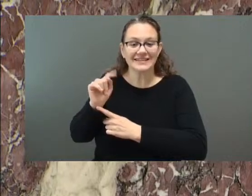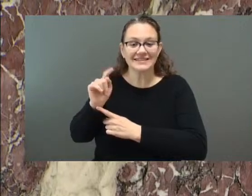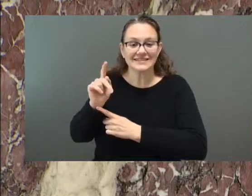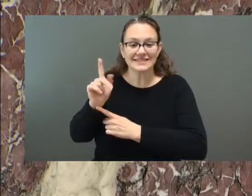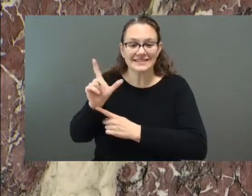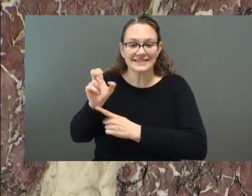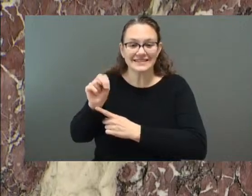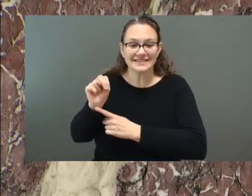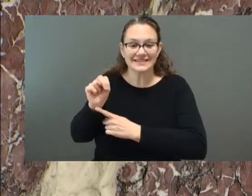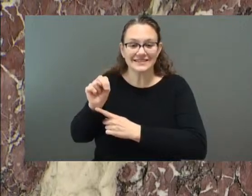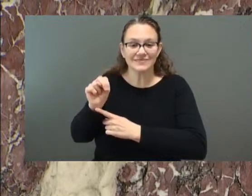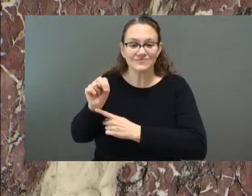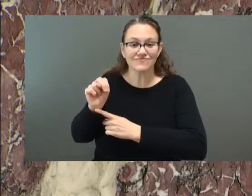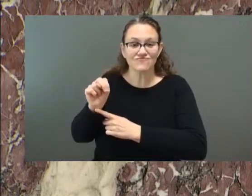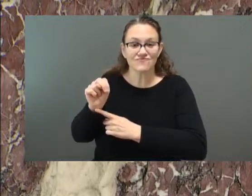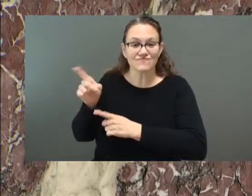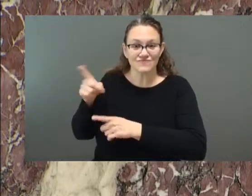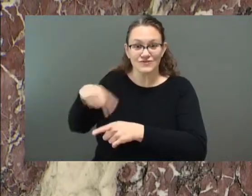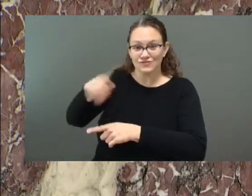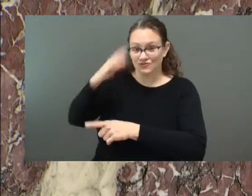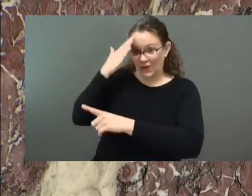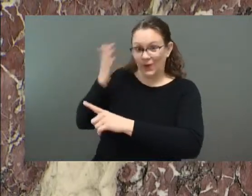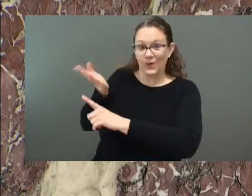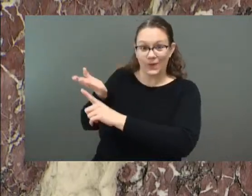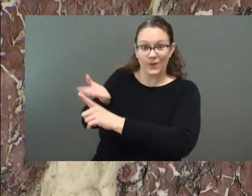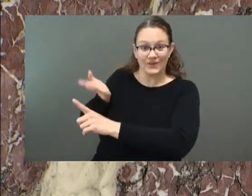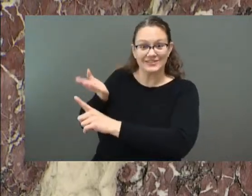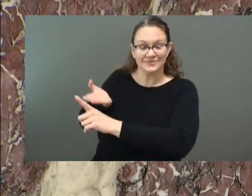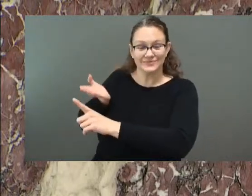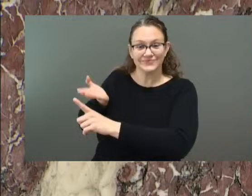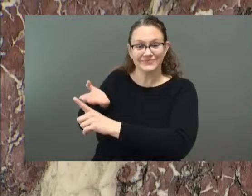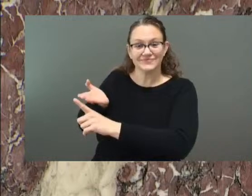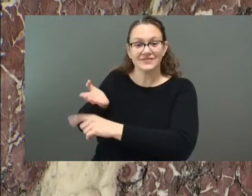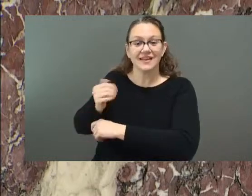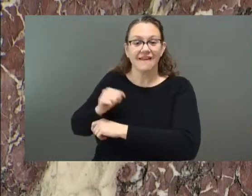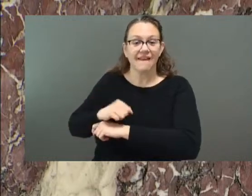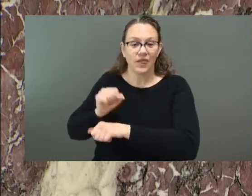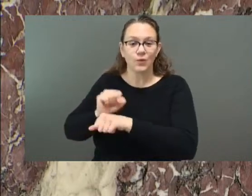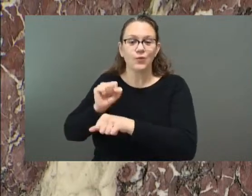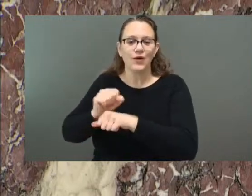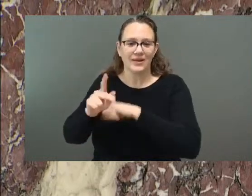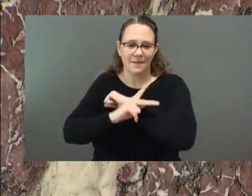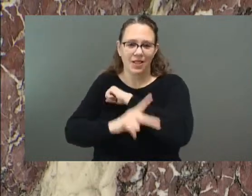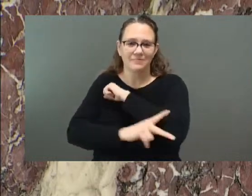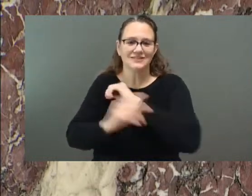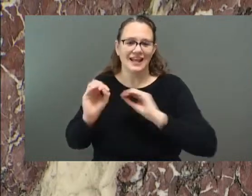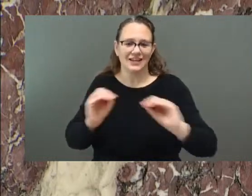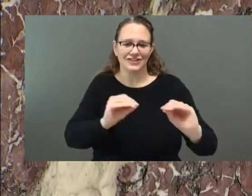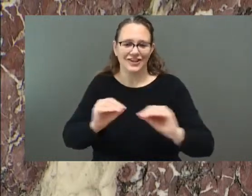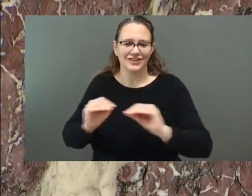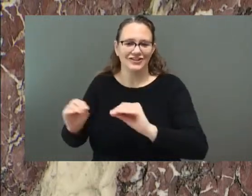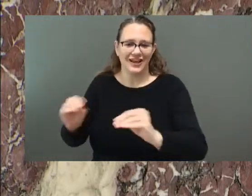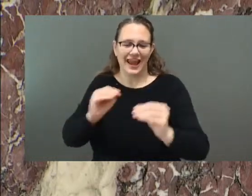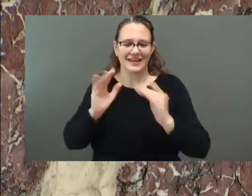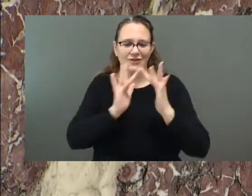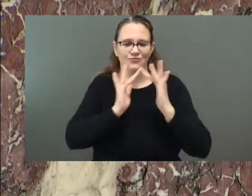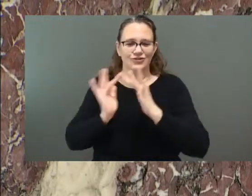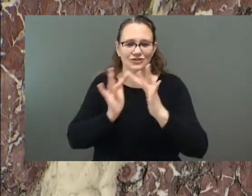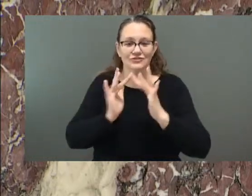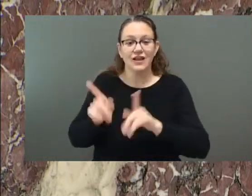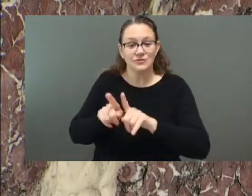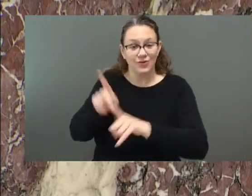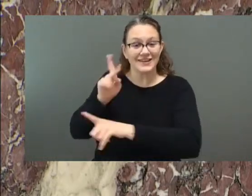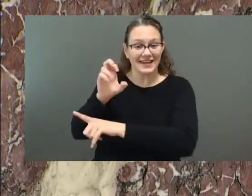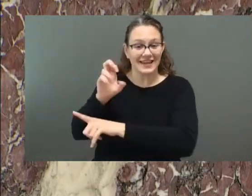of course, in parliamentary education and outreach. Of course, Karen also set me up on a blind date about